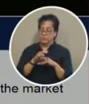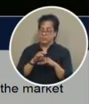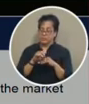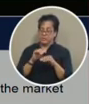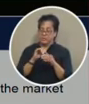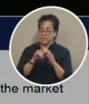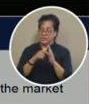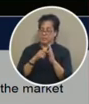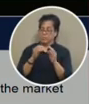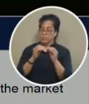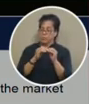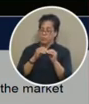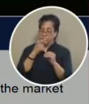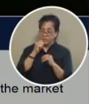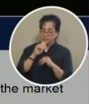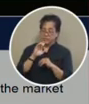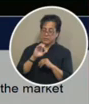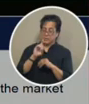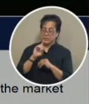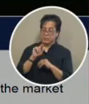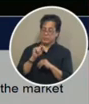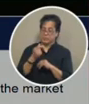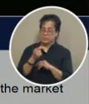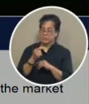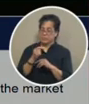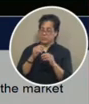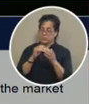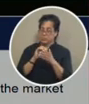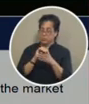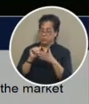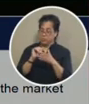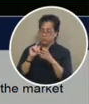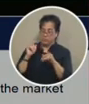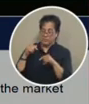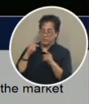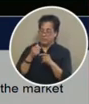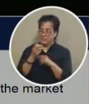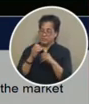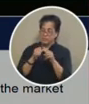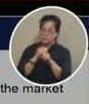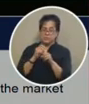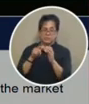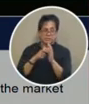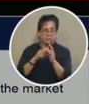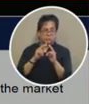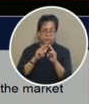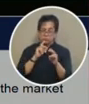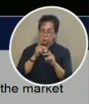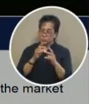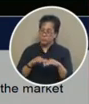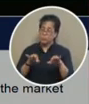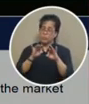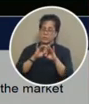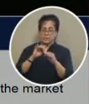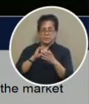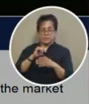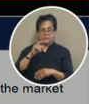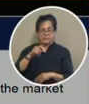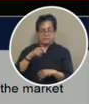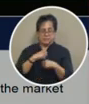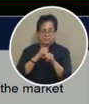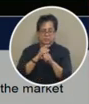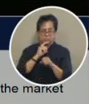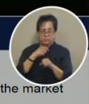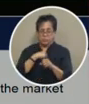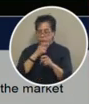more, because, as you know, CDBG dollars have been drastically cut over the last several years. So this was a very important item that we needed to make sure